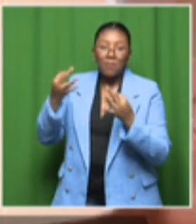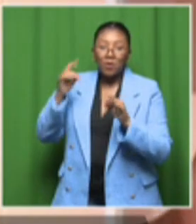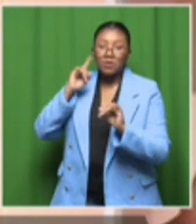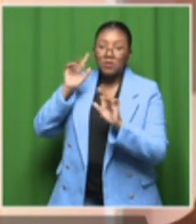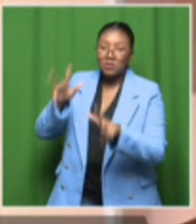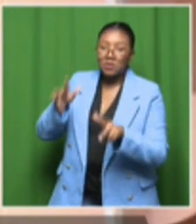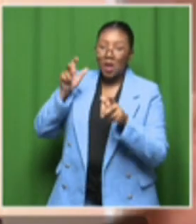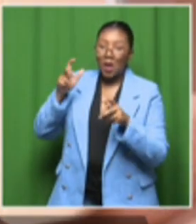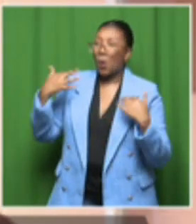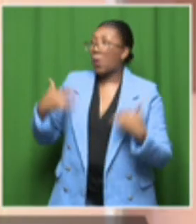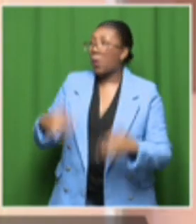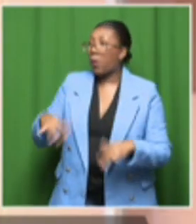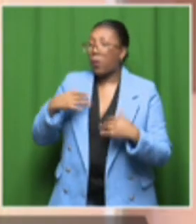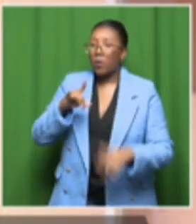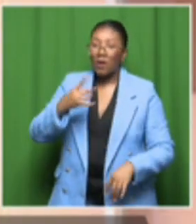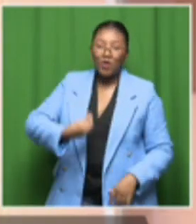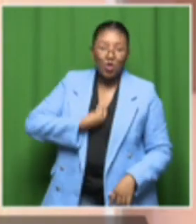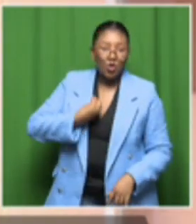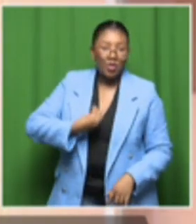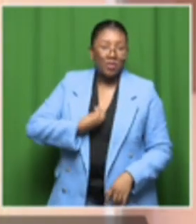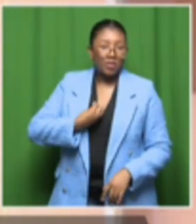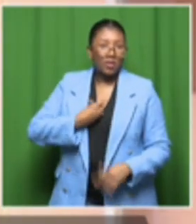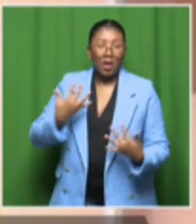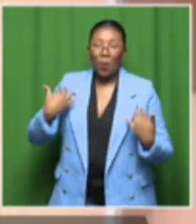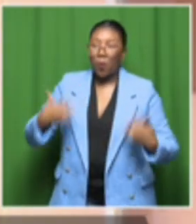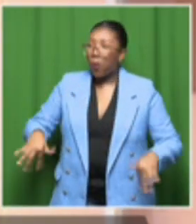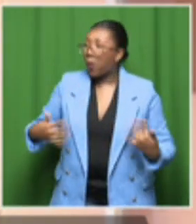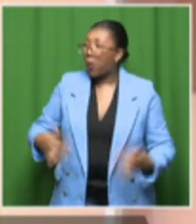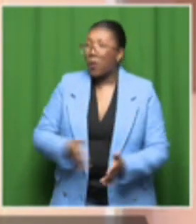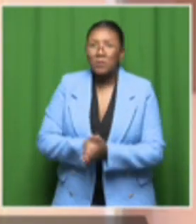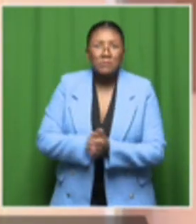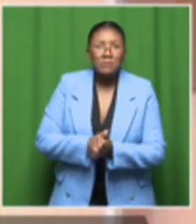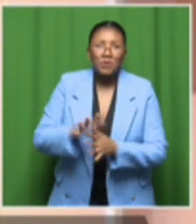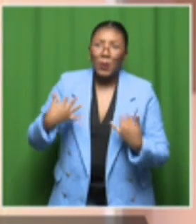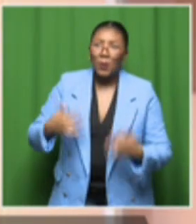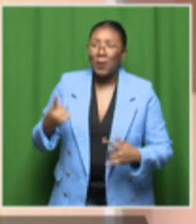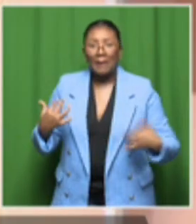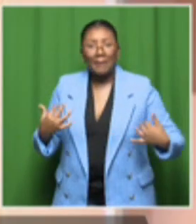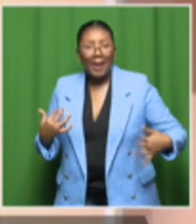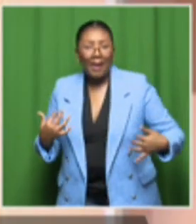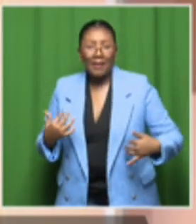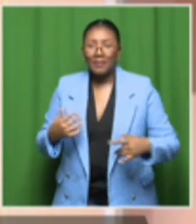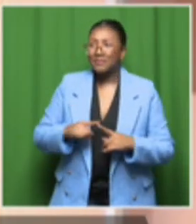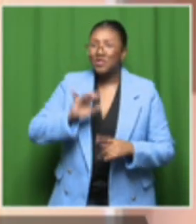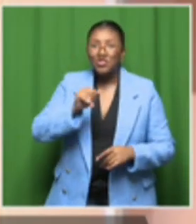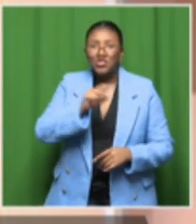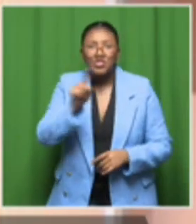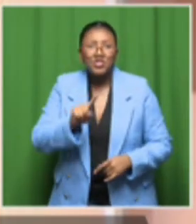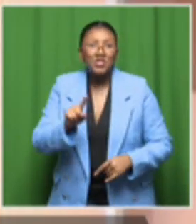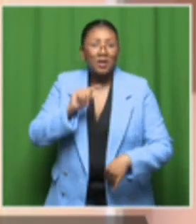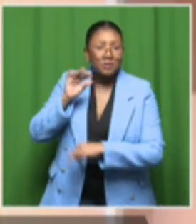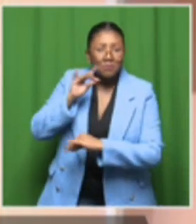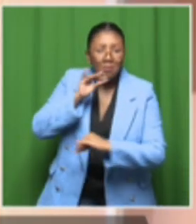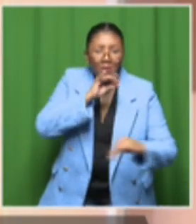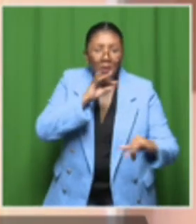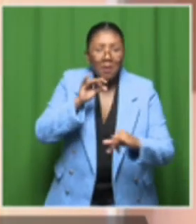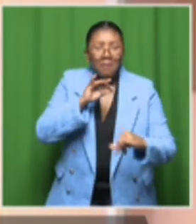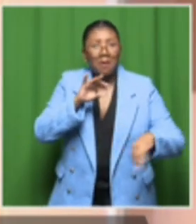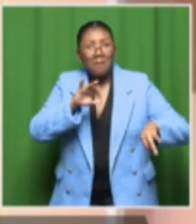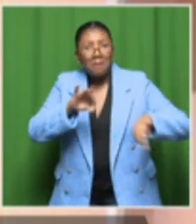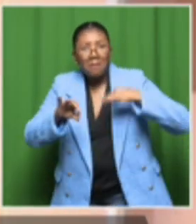the youth just went in front, they were going crazy over a young band, So we thought maybe let's just create a space where we